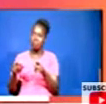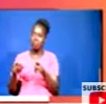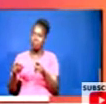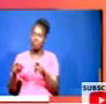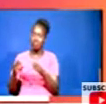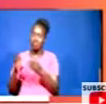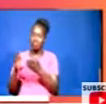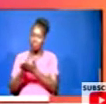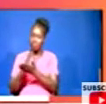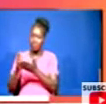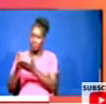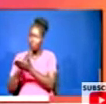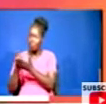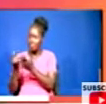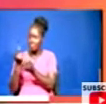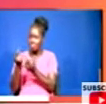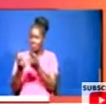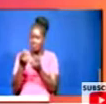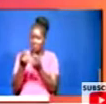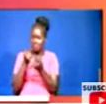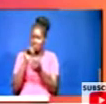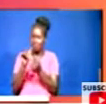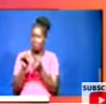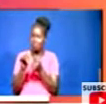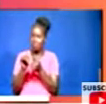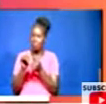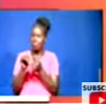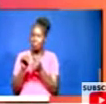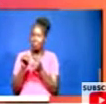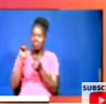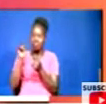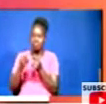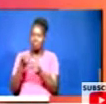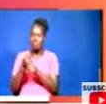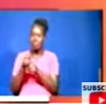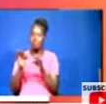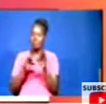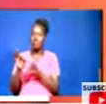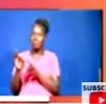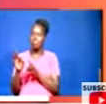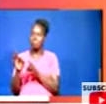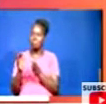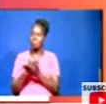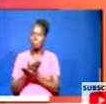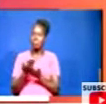subdivided to very minute portions, such that you can barely produce even on an acre, on some kind